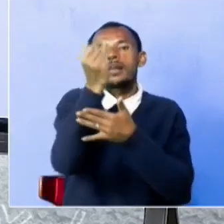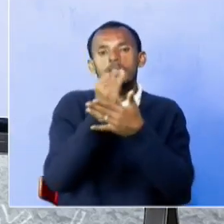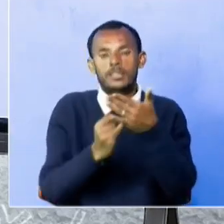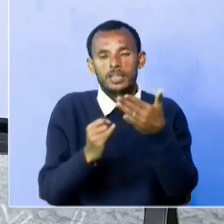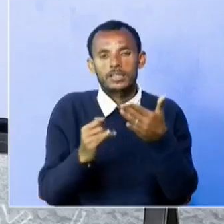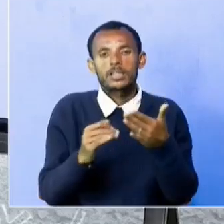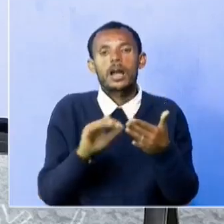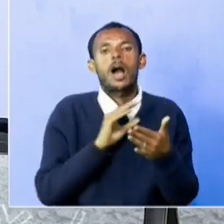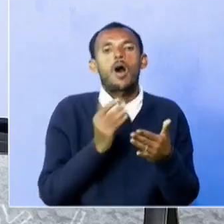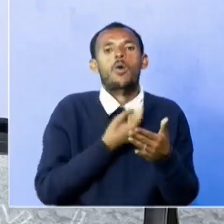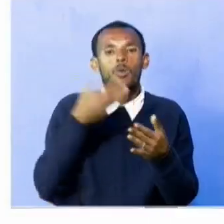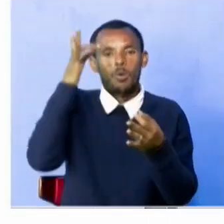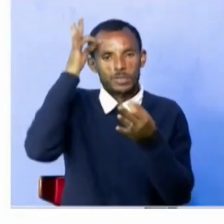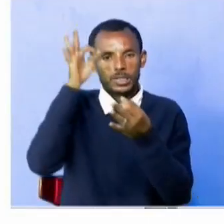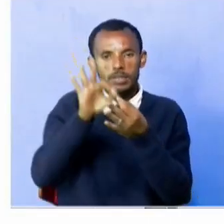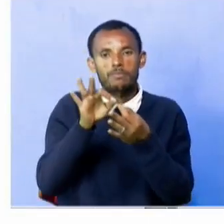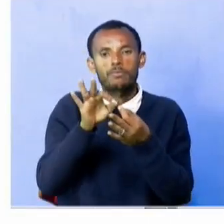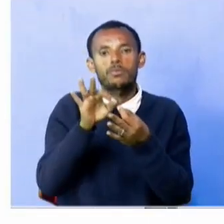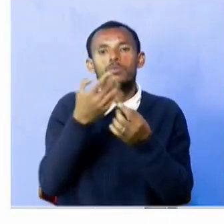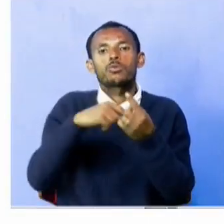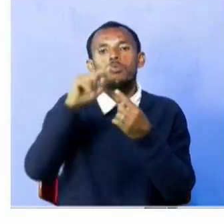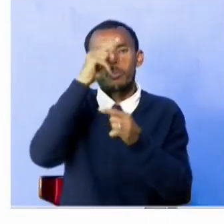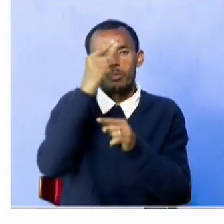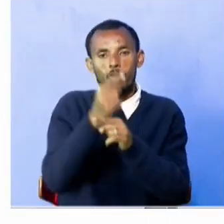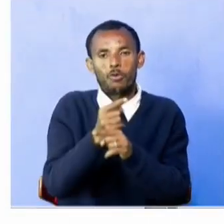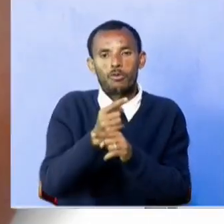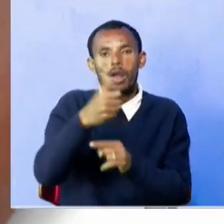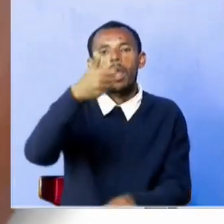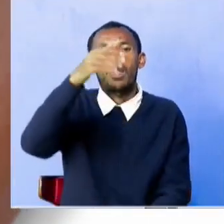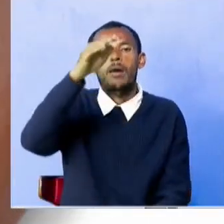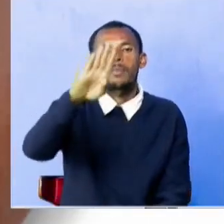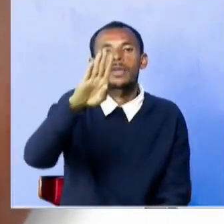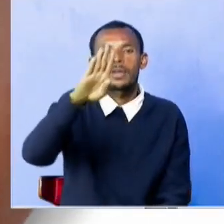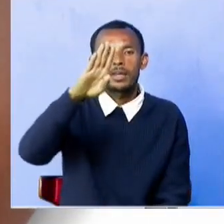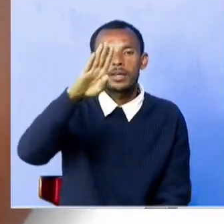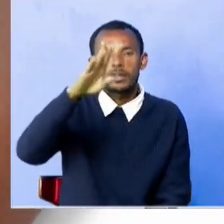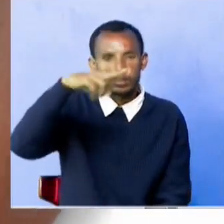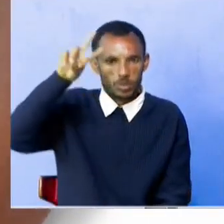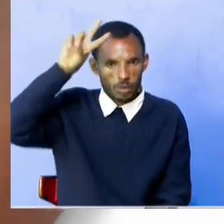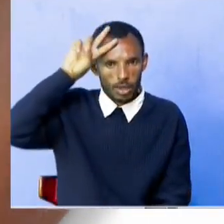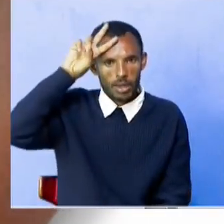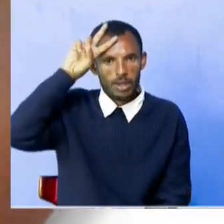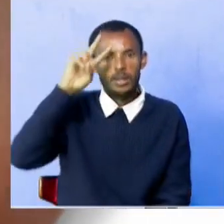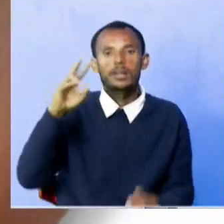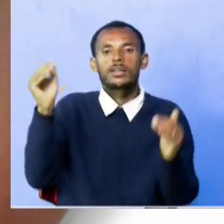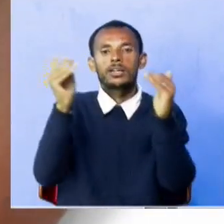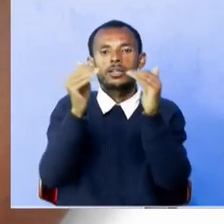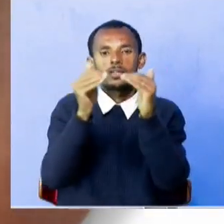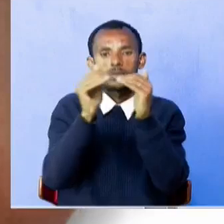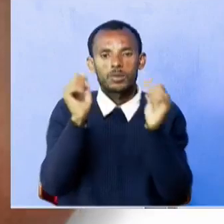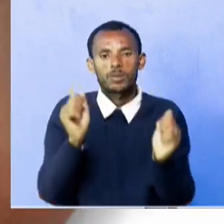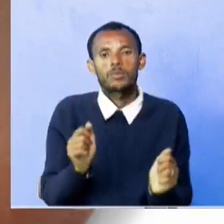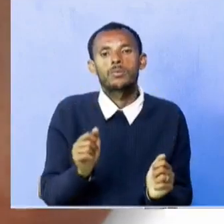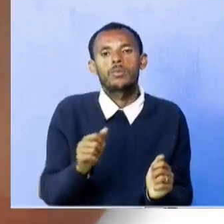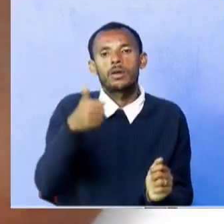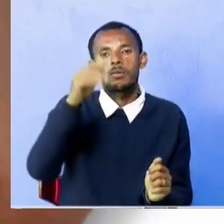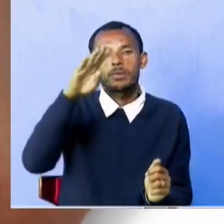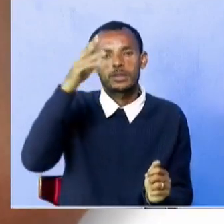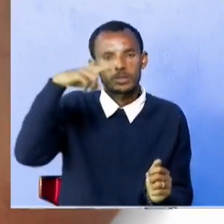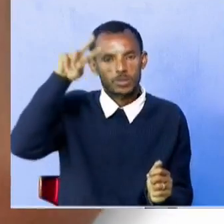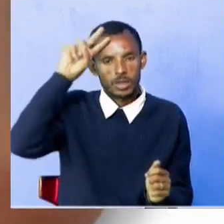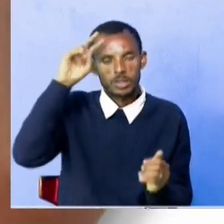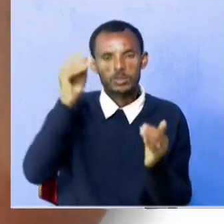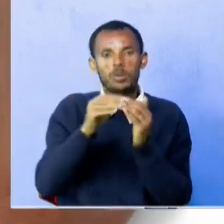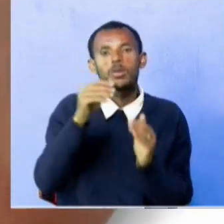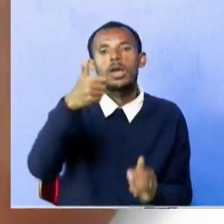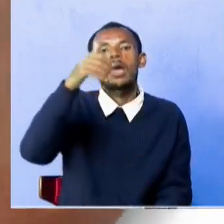our objective is to prove AB square is equal to AC